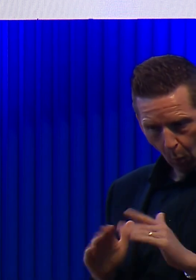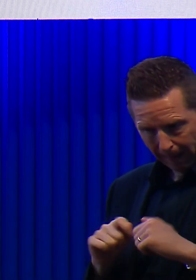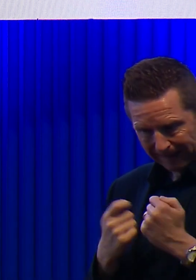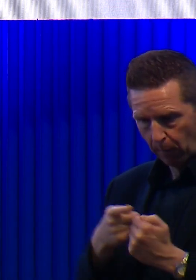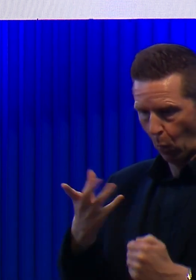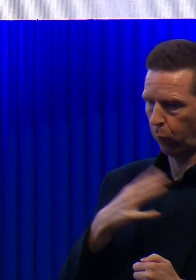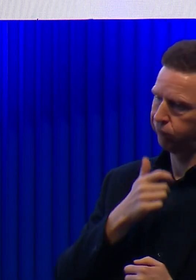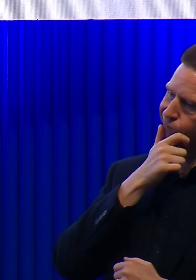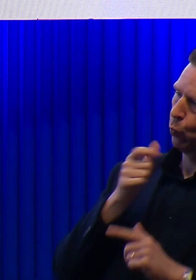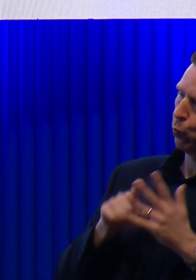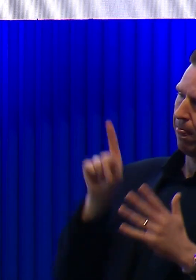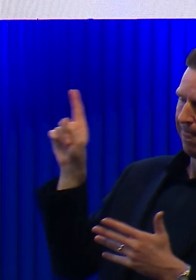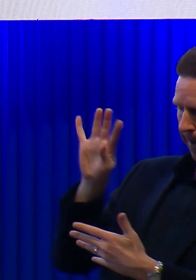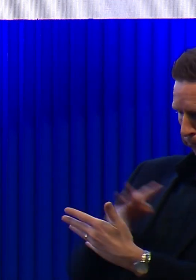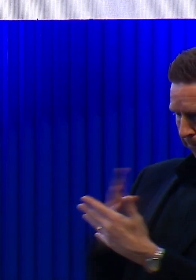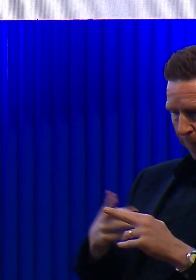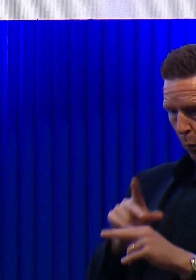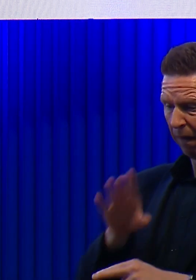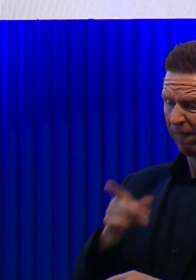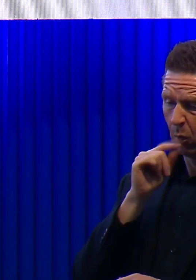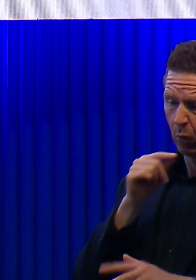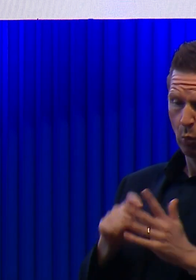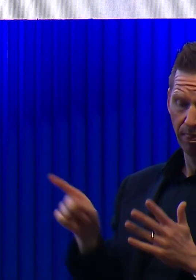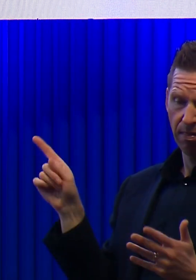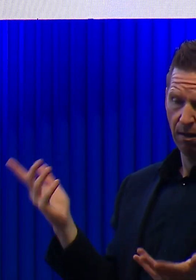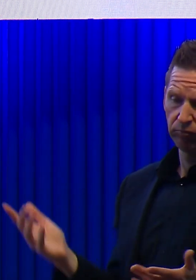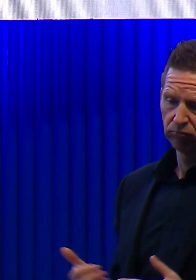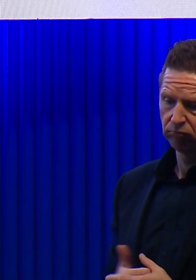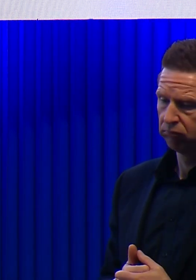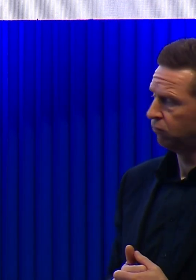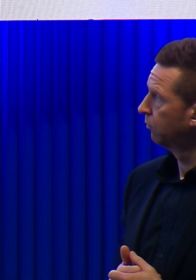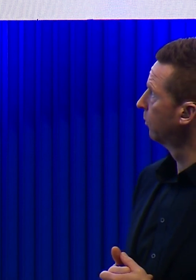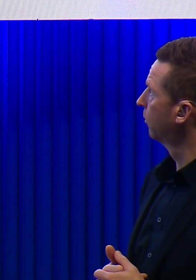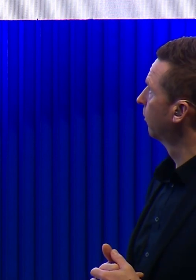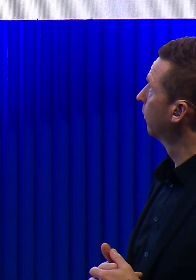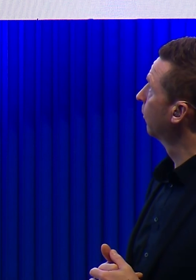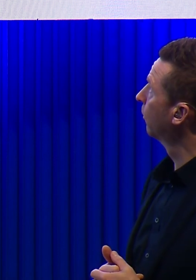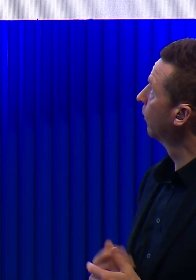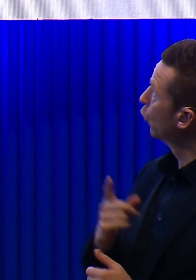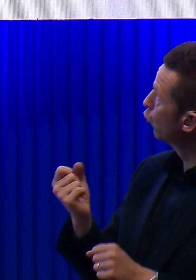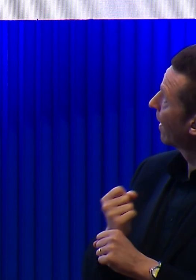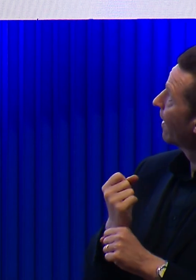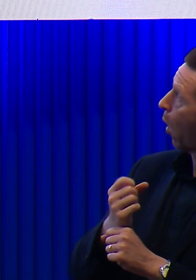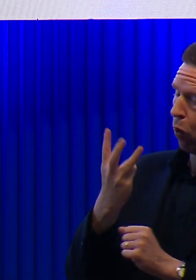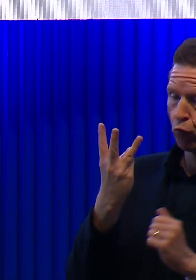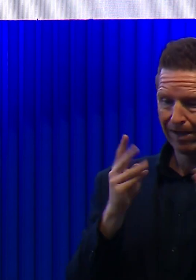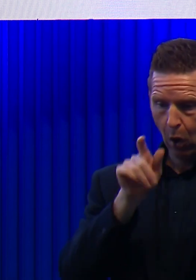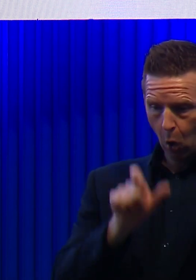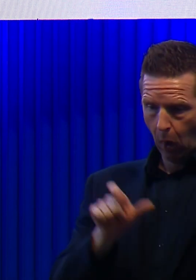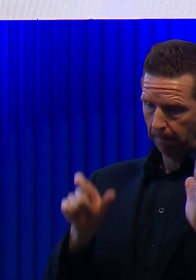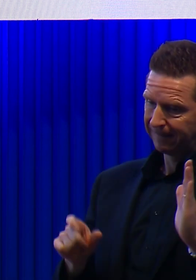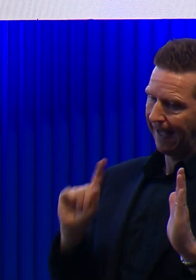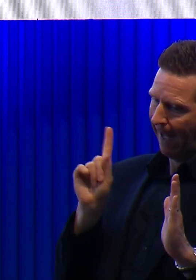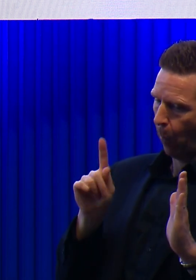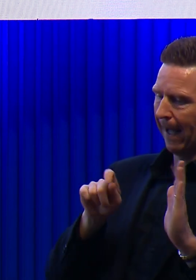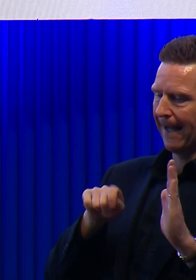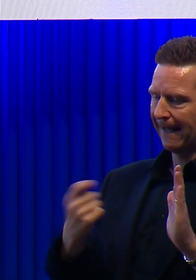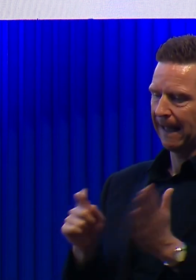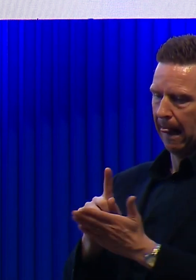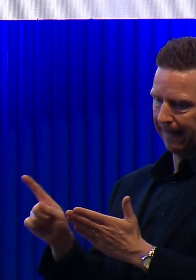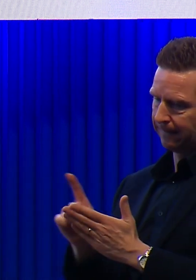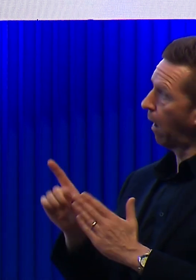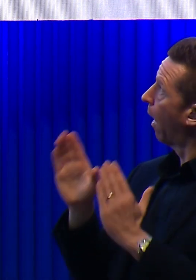having clarity on what those skills are is critical. So let's talk about structure and clarity so we